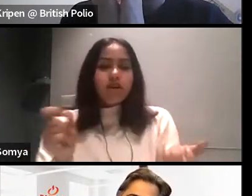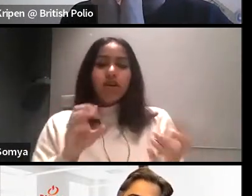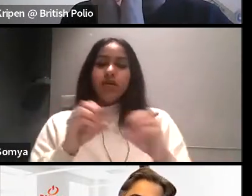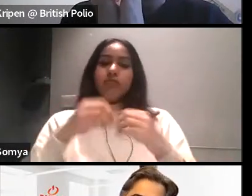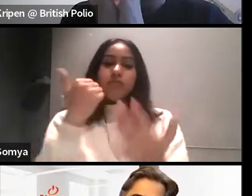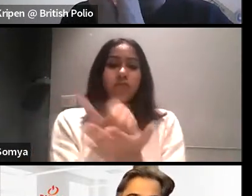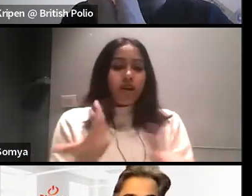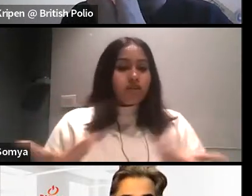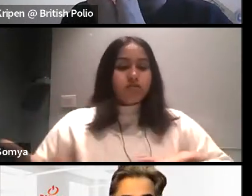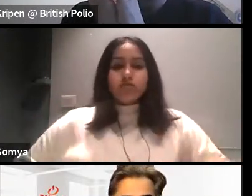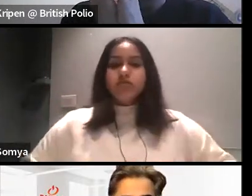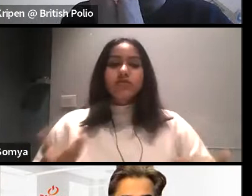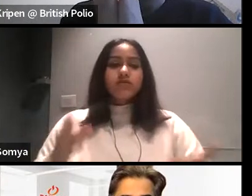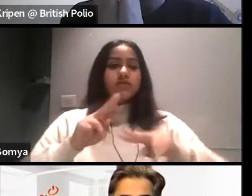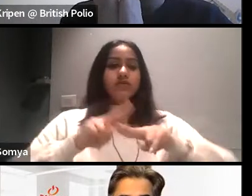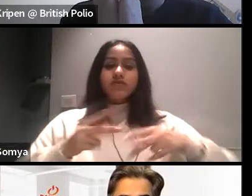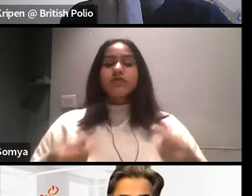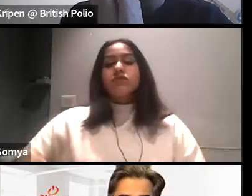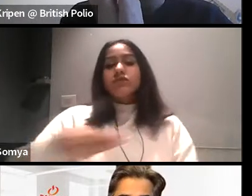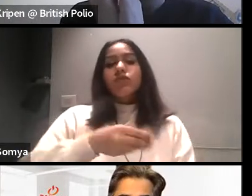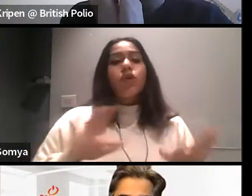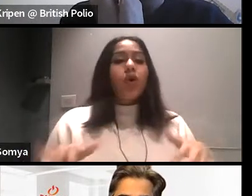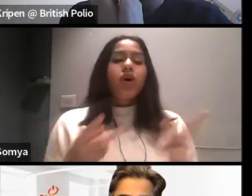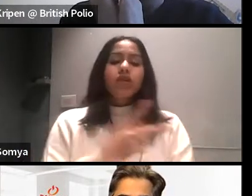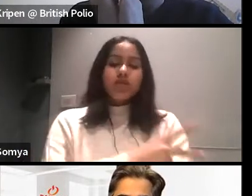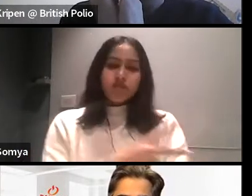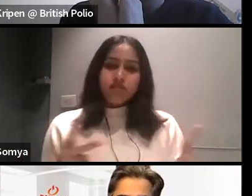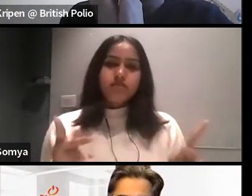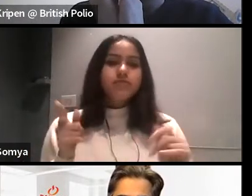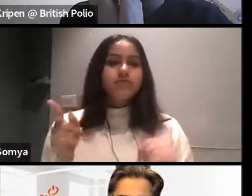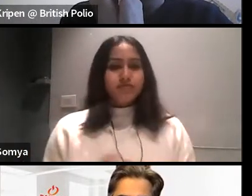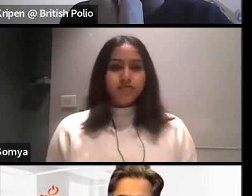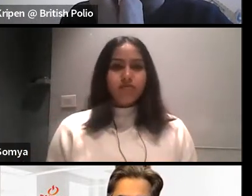and behavioral finance. Over the years, he has